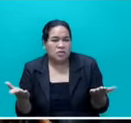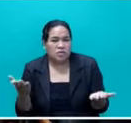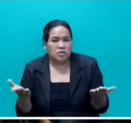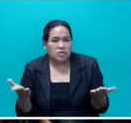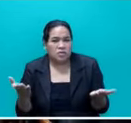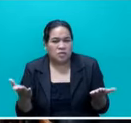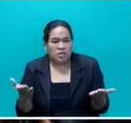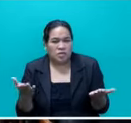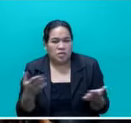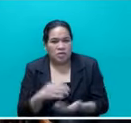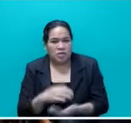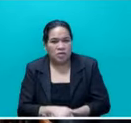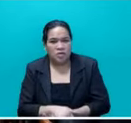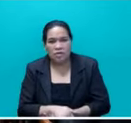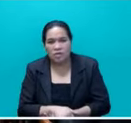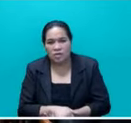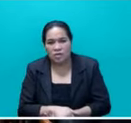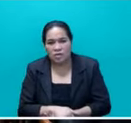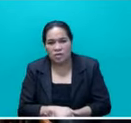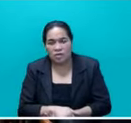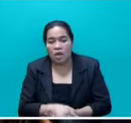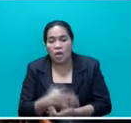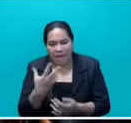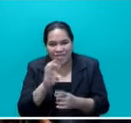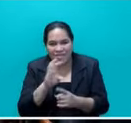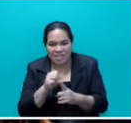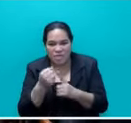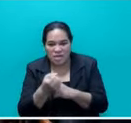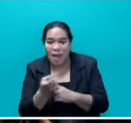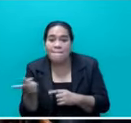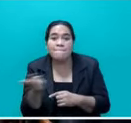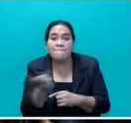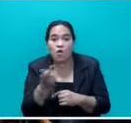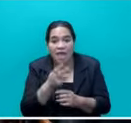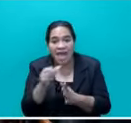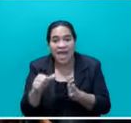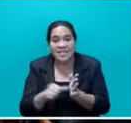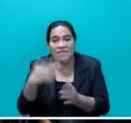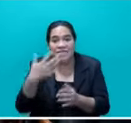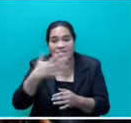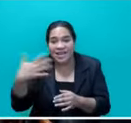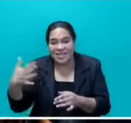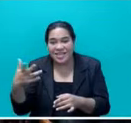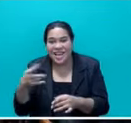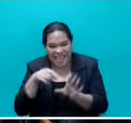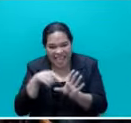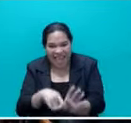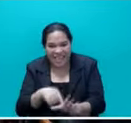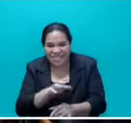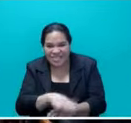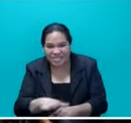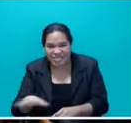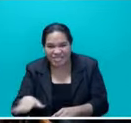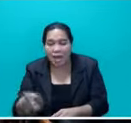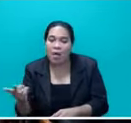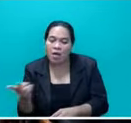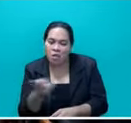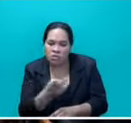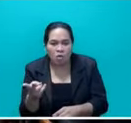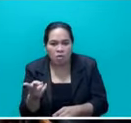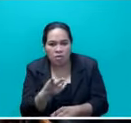quite wide, where we've had situations in court where two consenting teenagers are trapped under this definition.